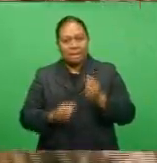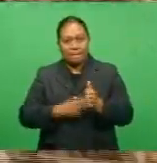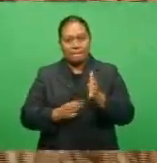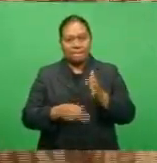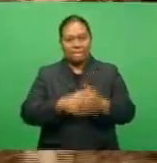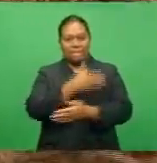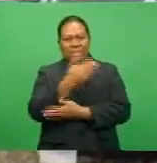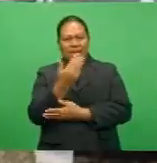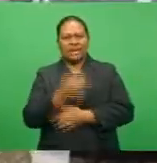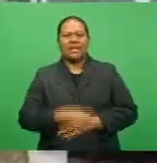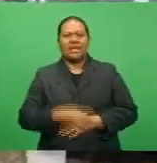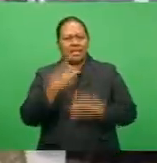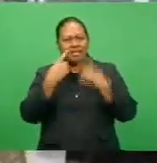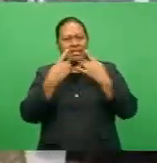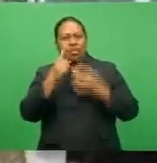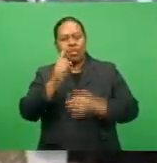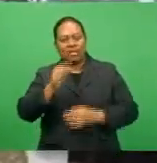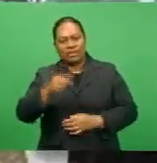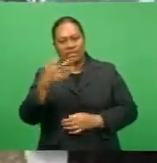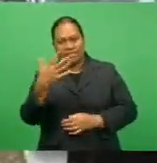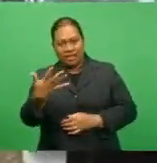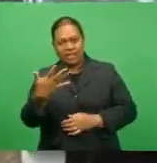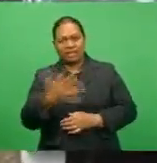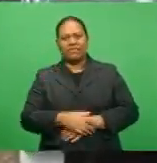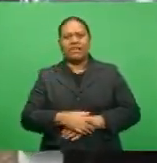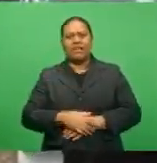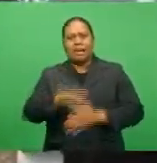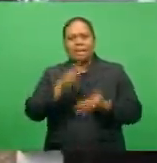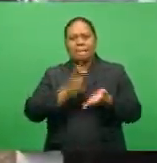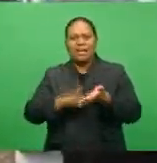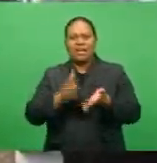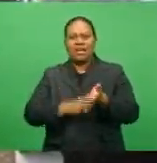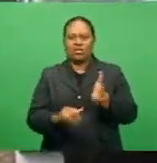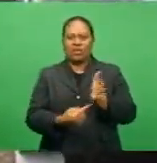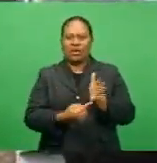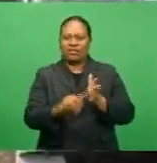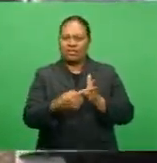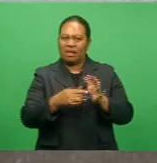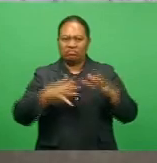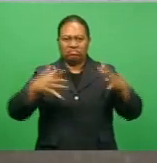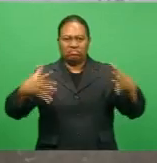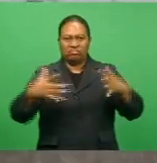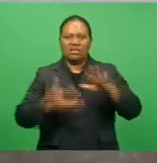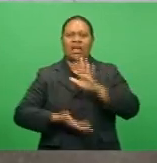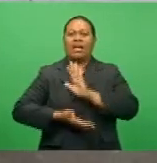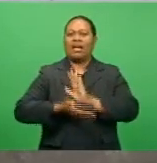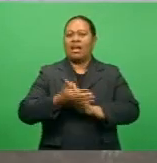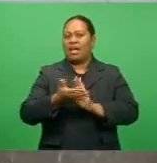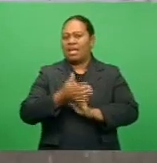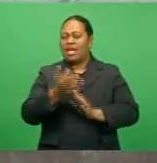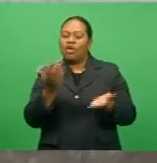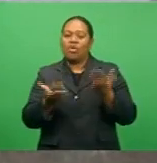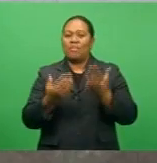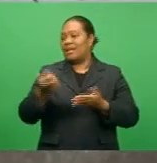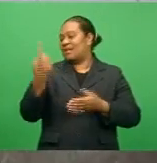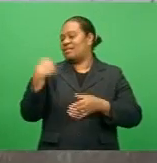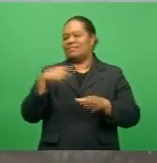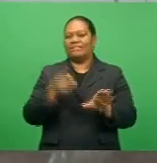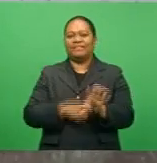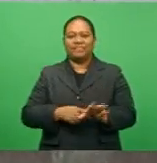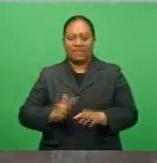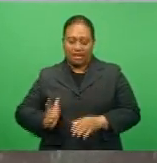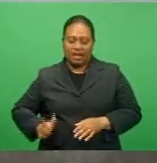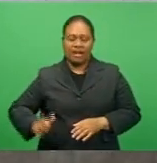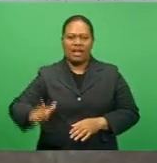crushed over 1.5 million tons of cane, with a cumulative crush to date 5% higher than in 2019. Lambasa